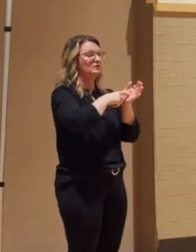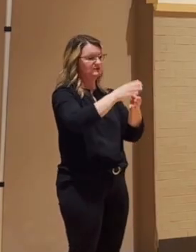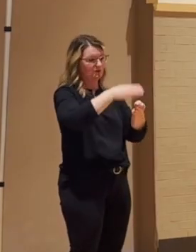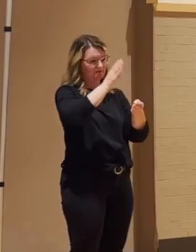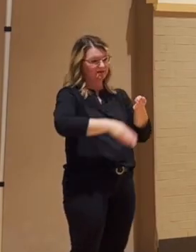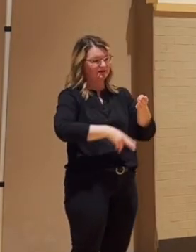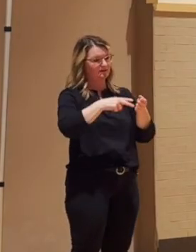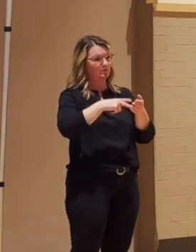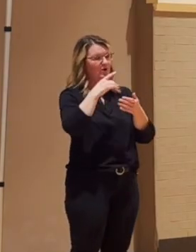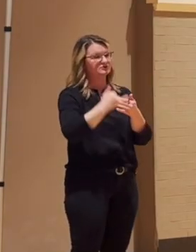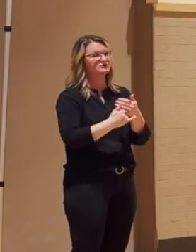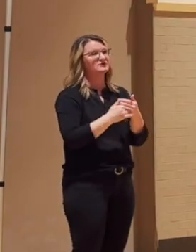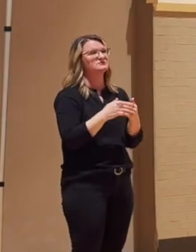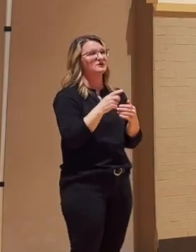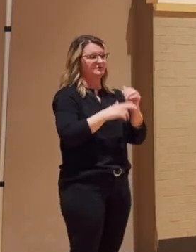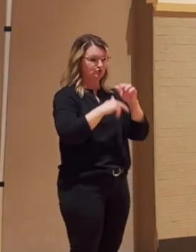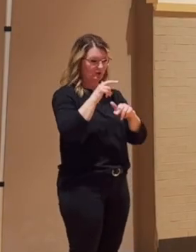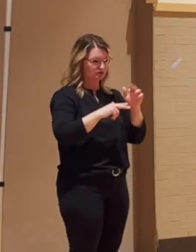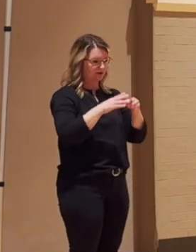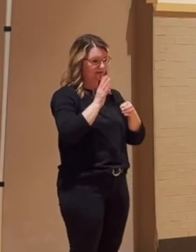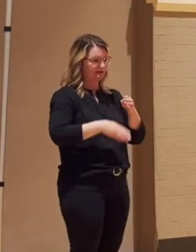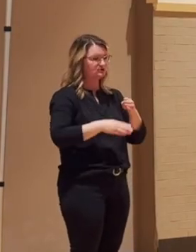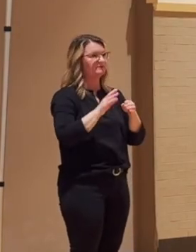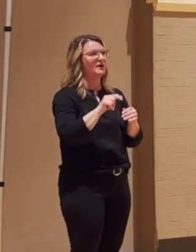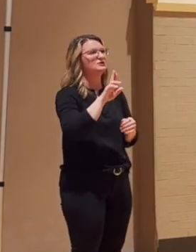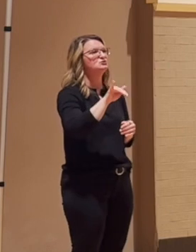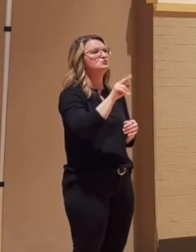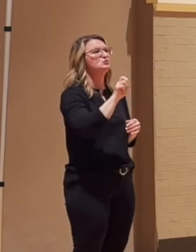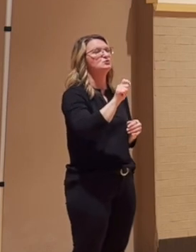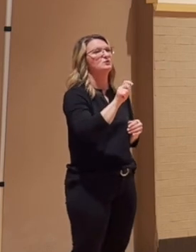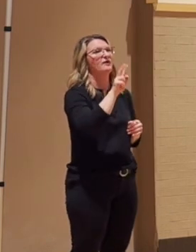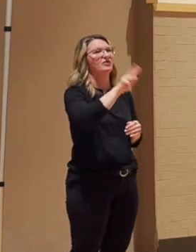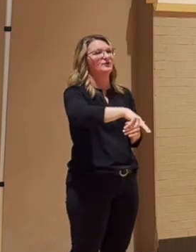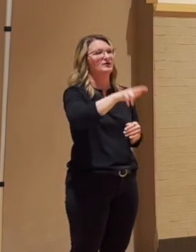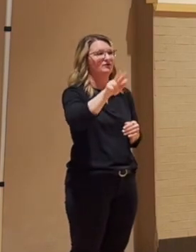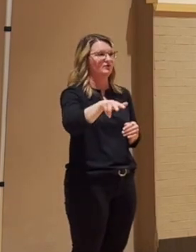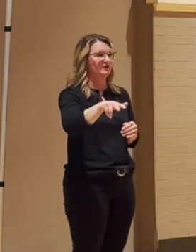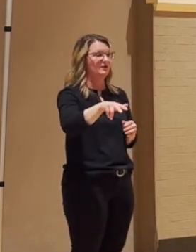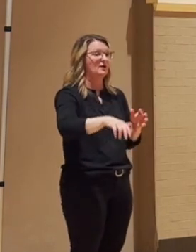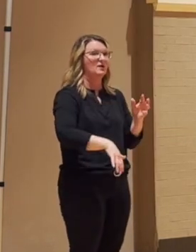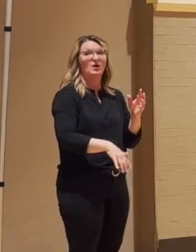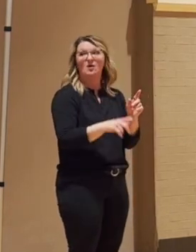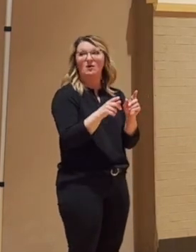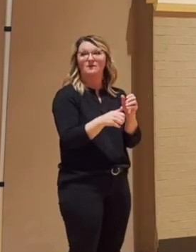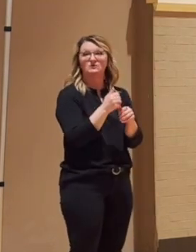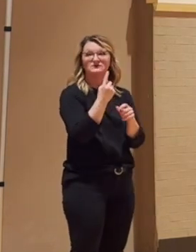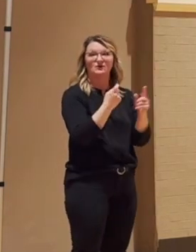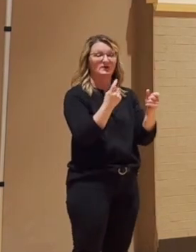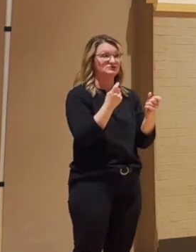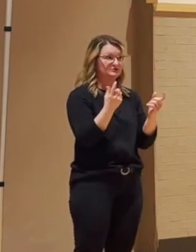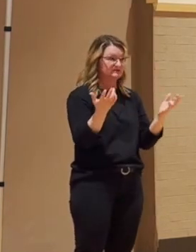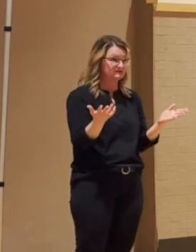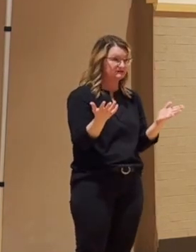this project, construction completion, by June of 2033. Most of the question we get asked